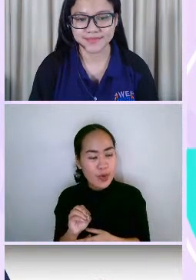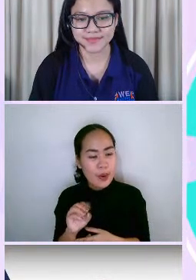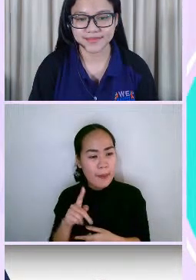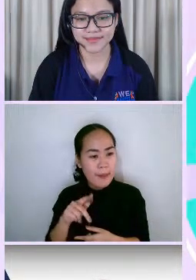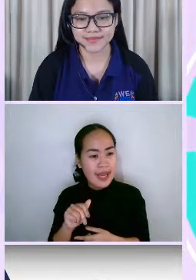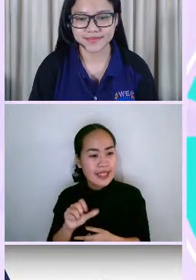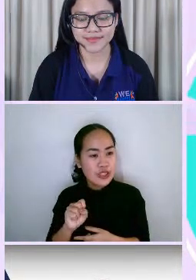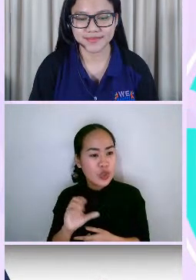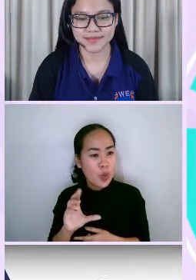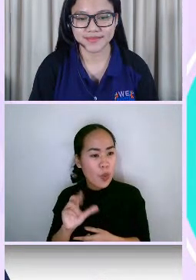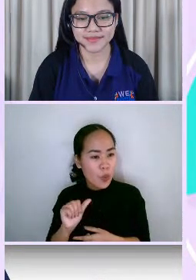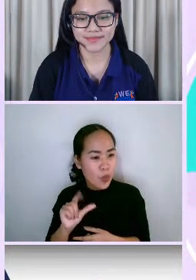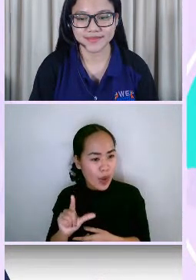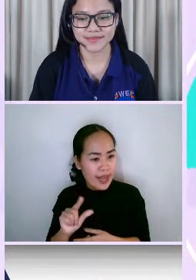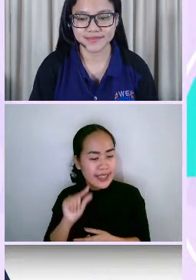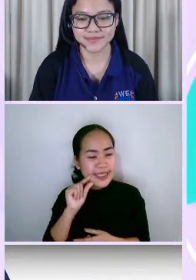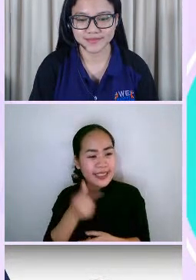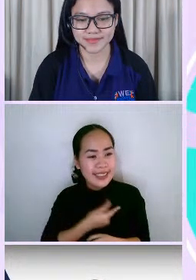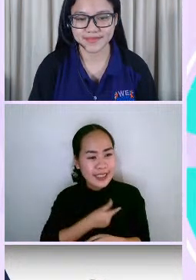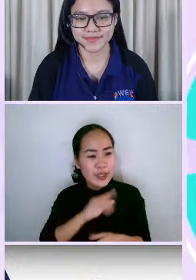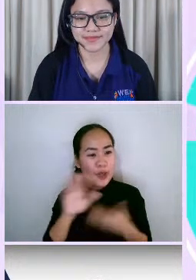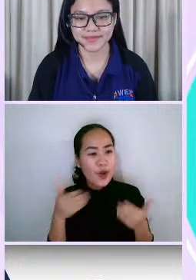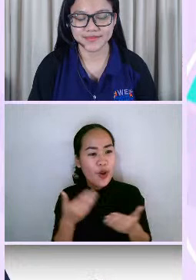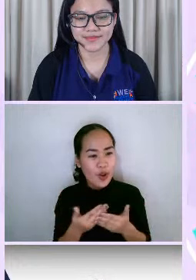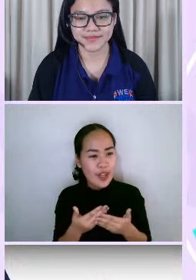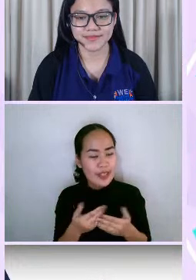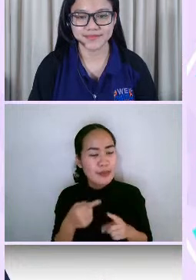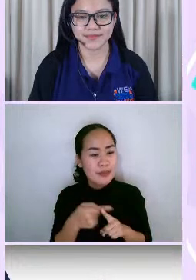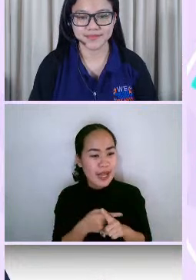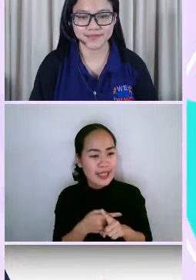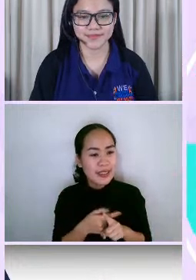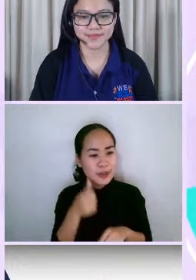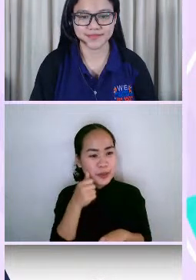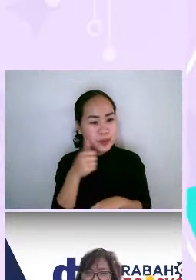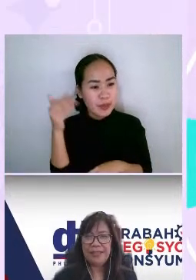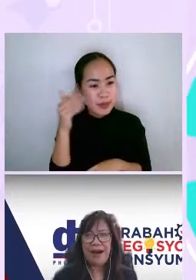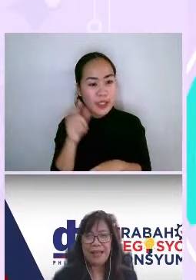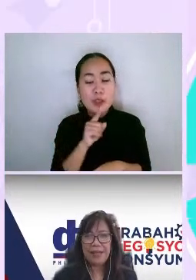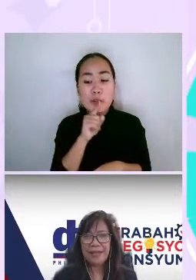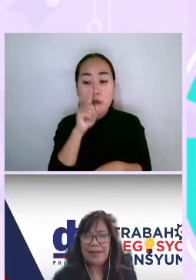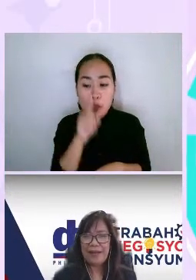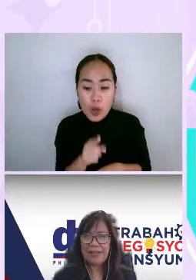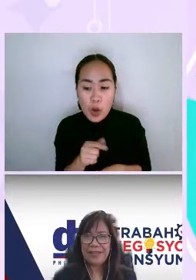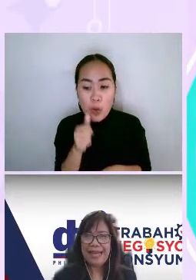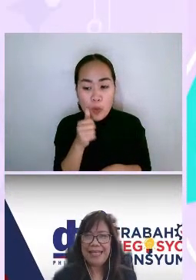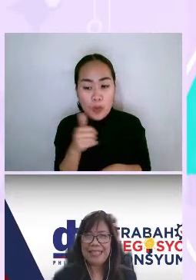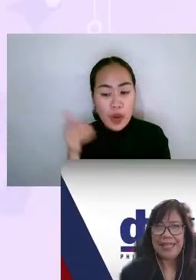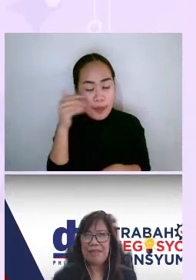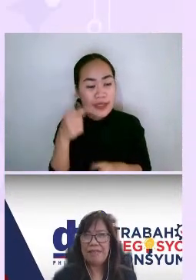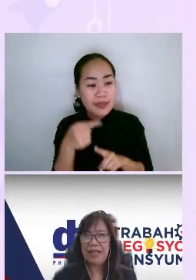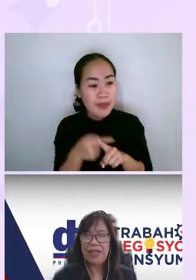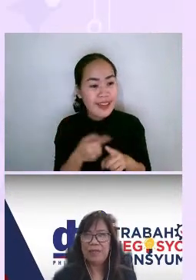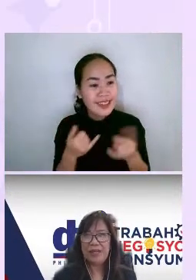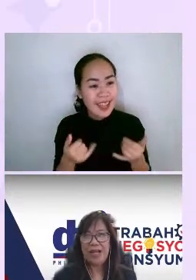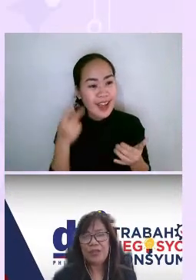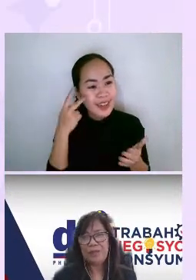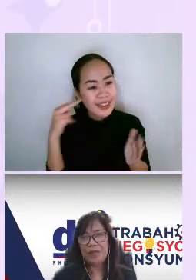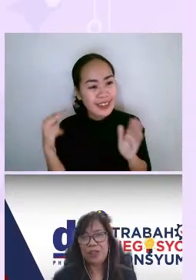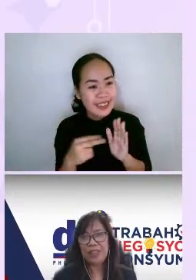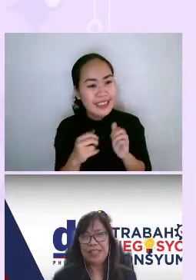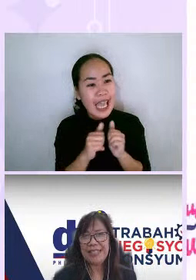ng masayang buwan ng mga kababaihan. We celebrate Women's Month to honor and recognize the